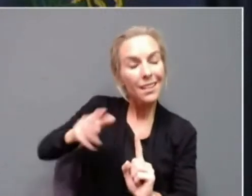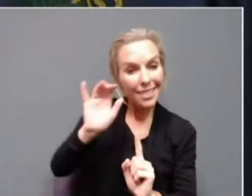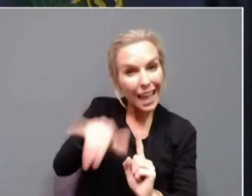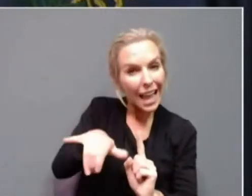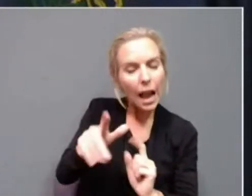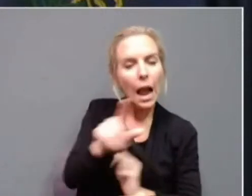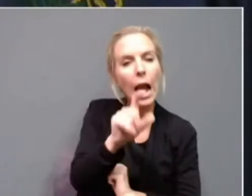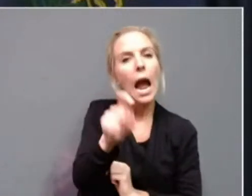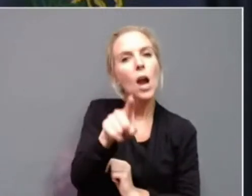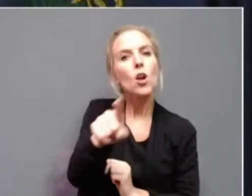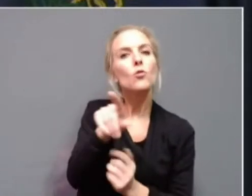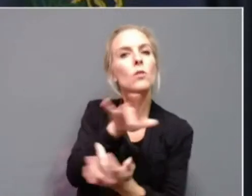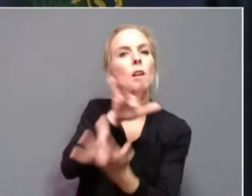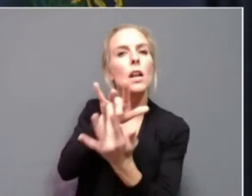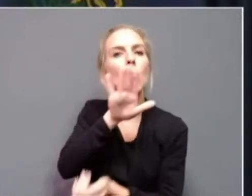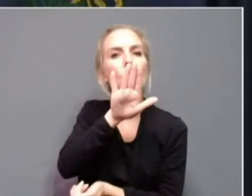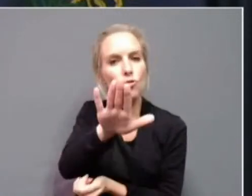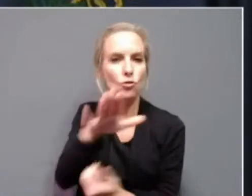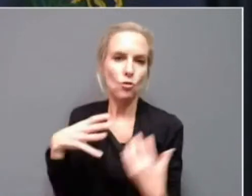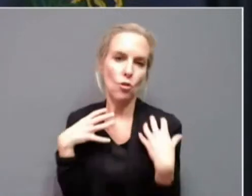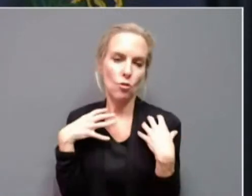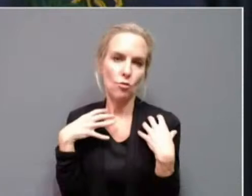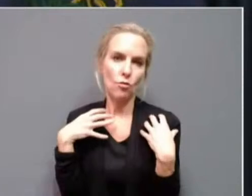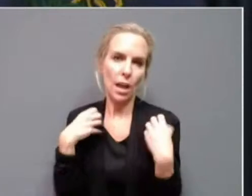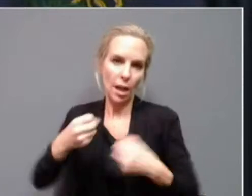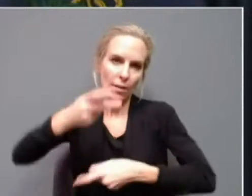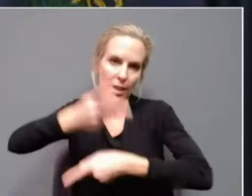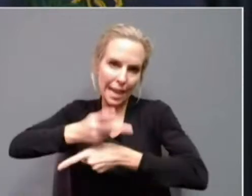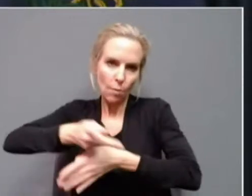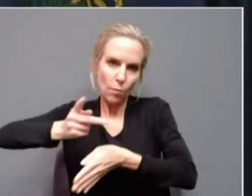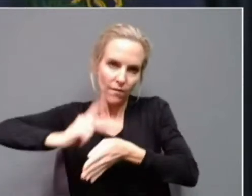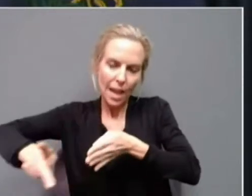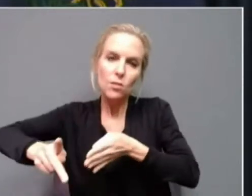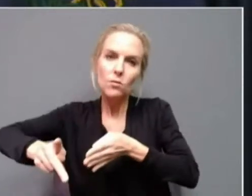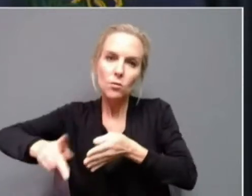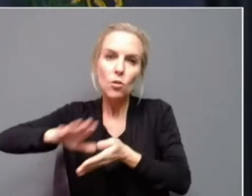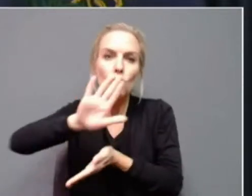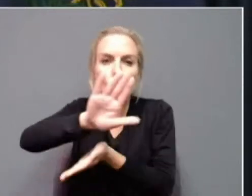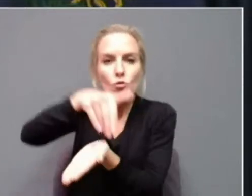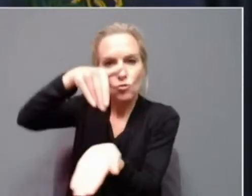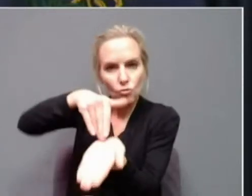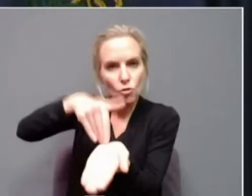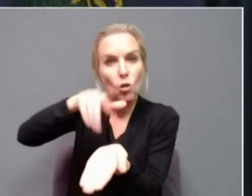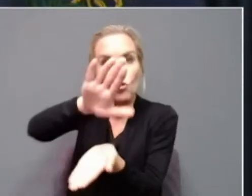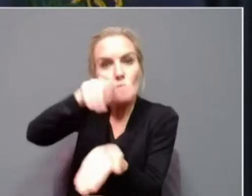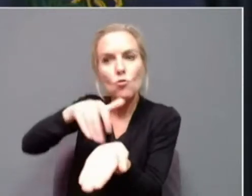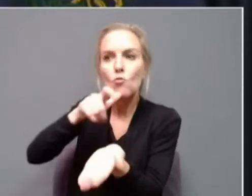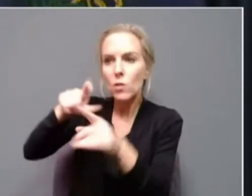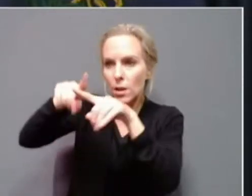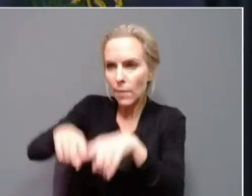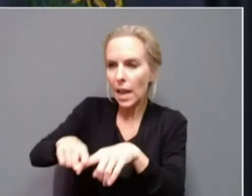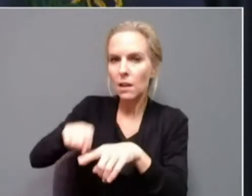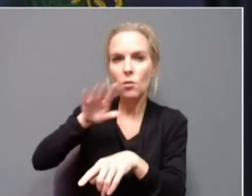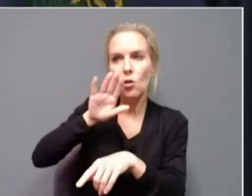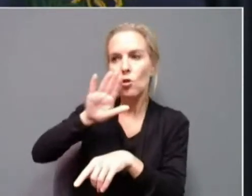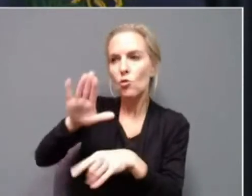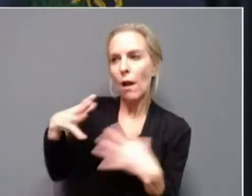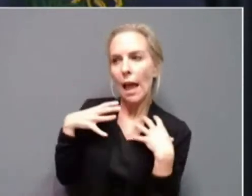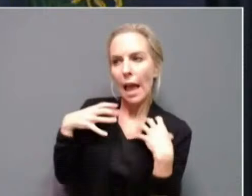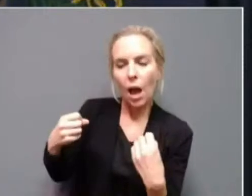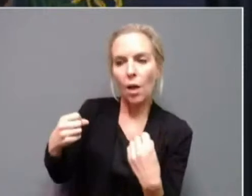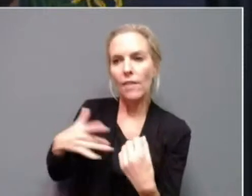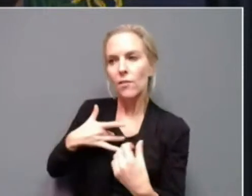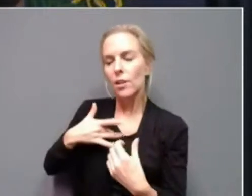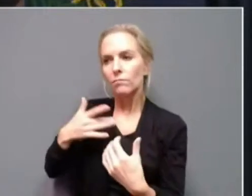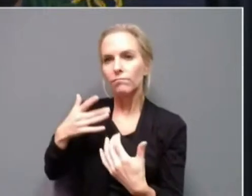you reach out to your healthcare professional, the physician that you depend on for your health and wellness, the